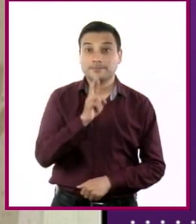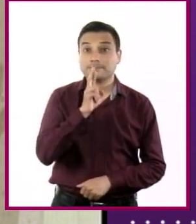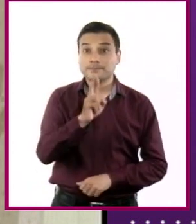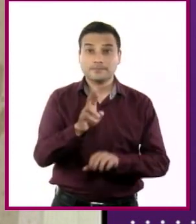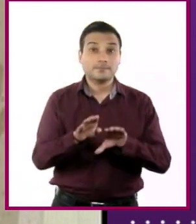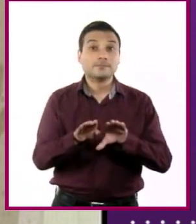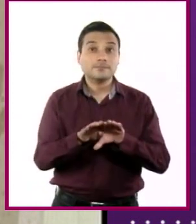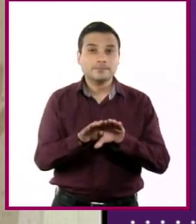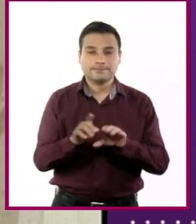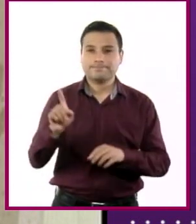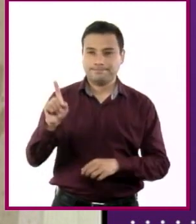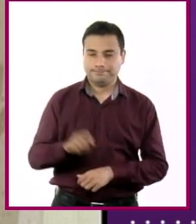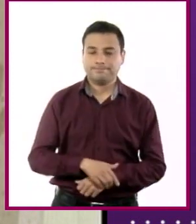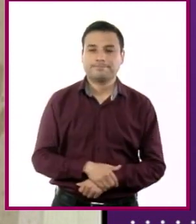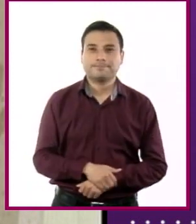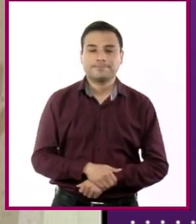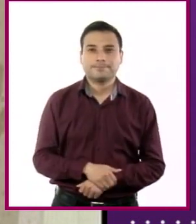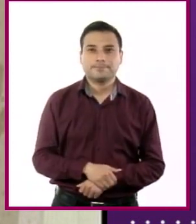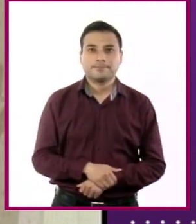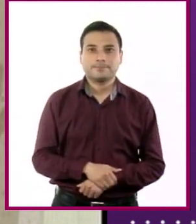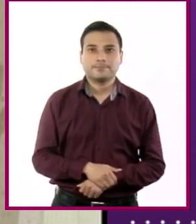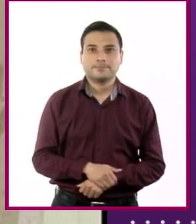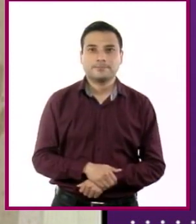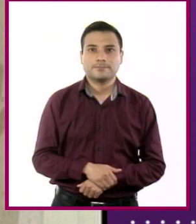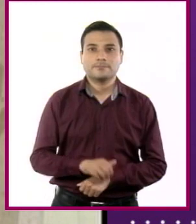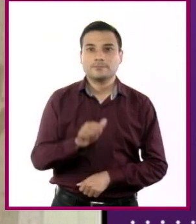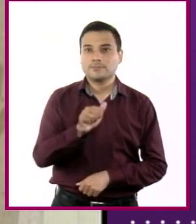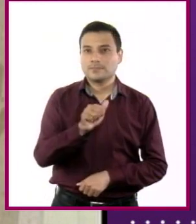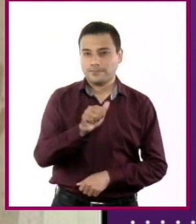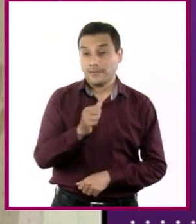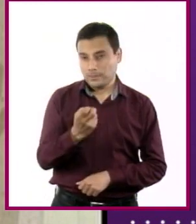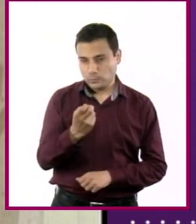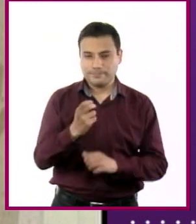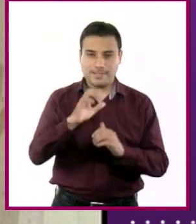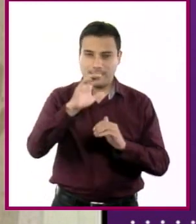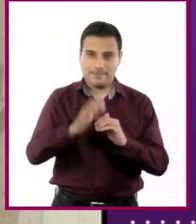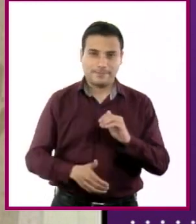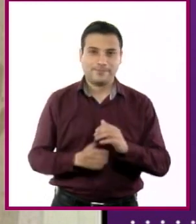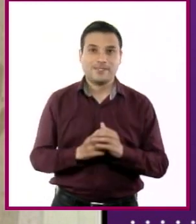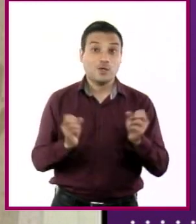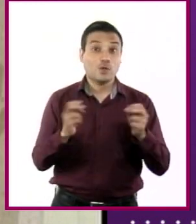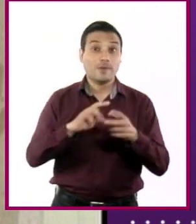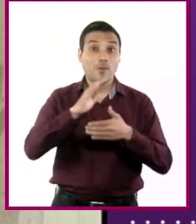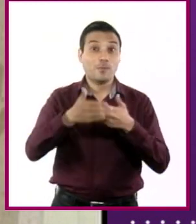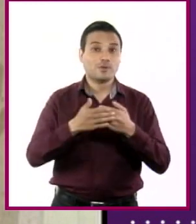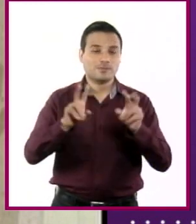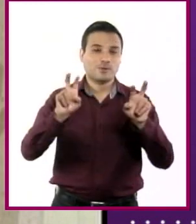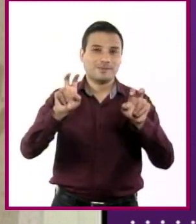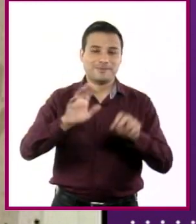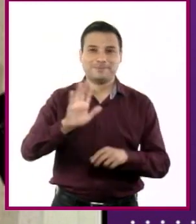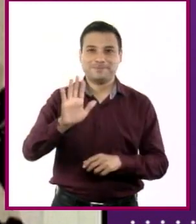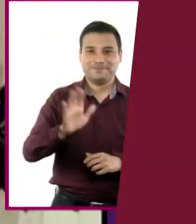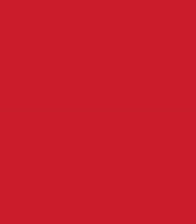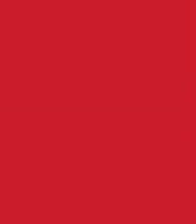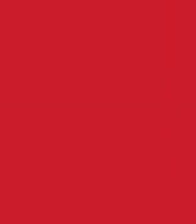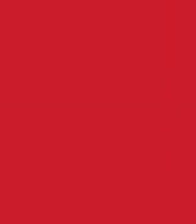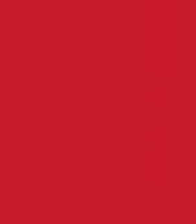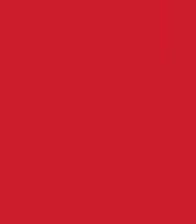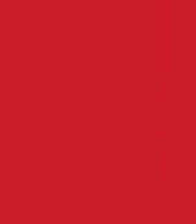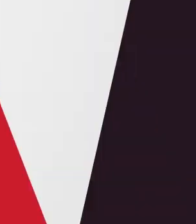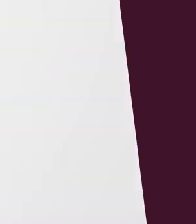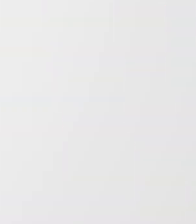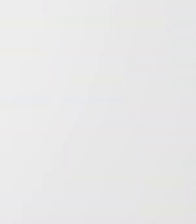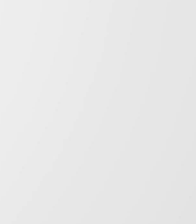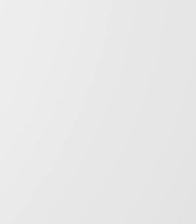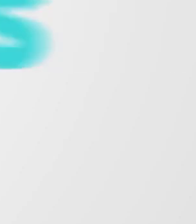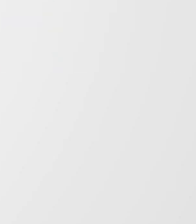She is going to have another baby. Y con esto nos despedimos. Nos vemos la próxima vez. Bye.